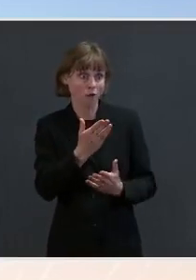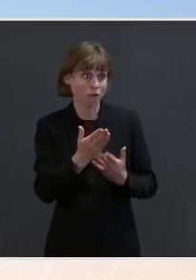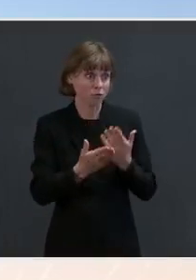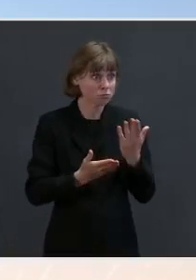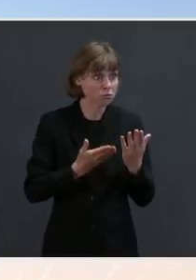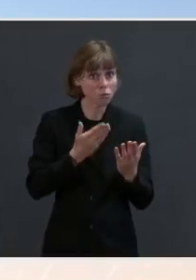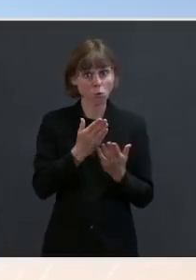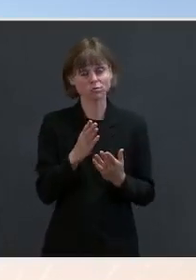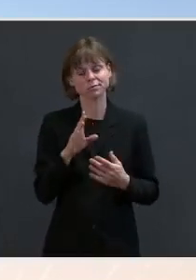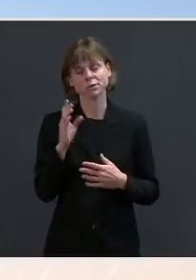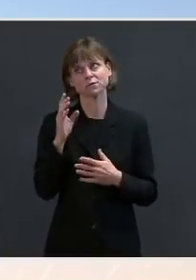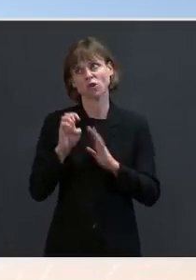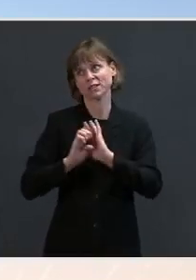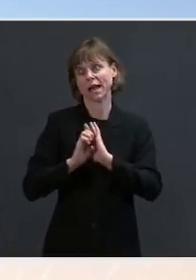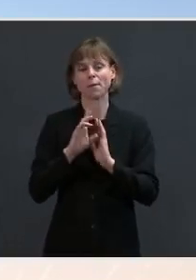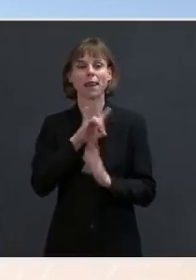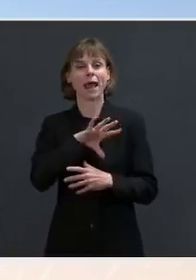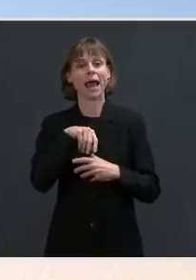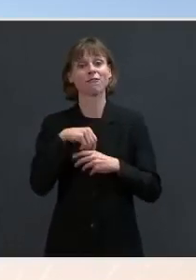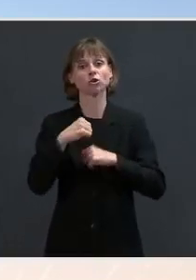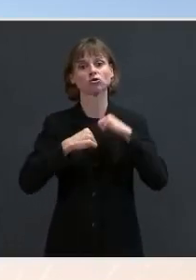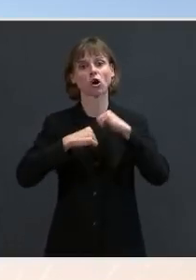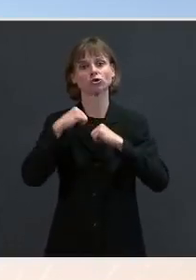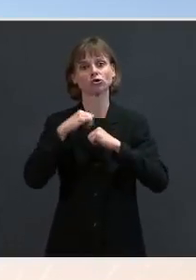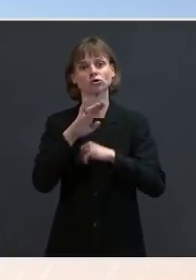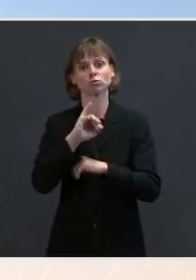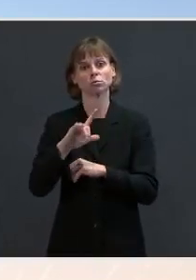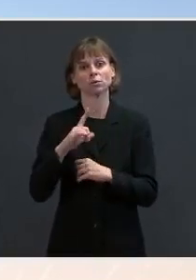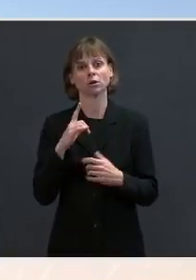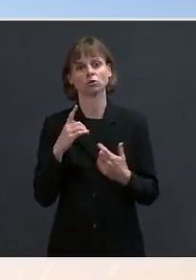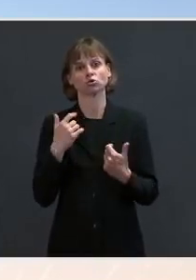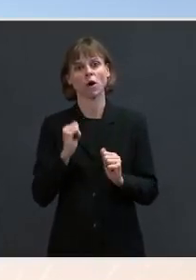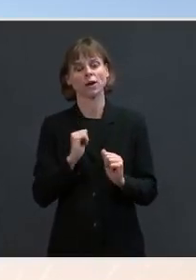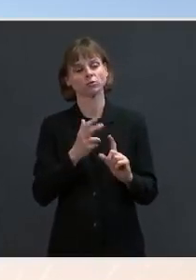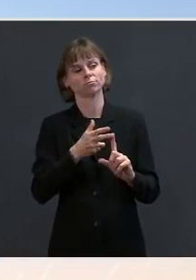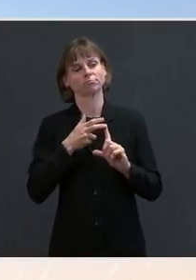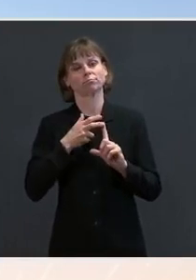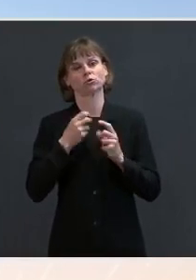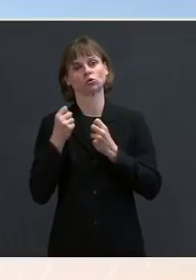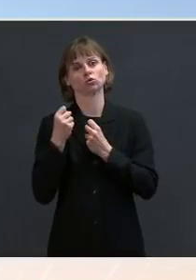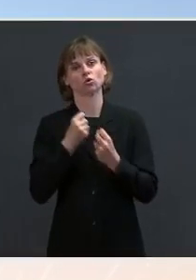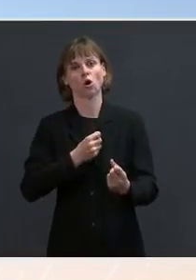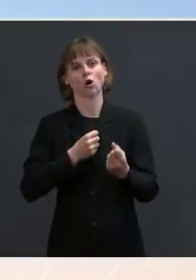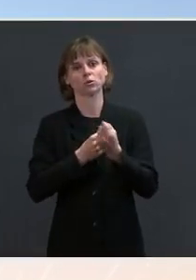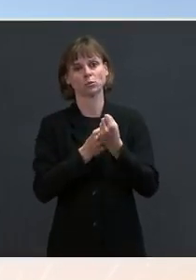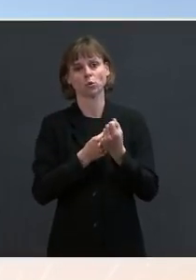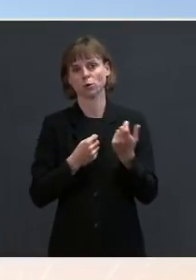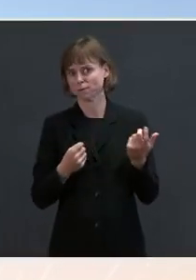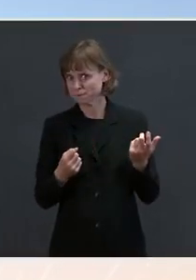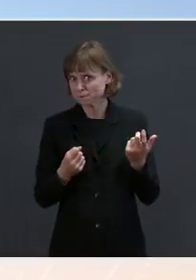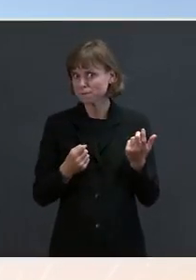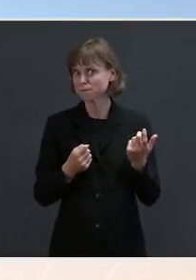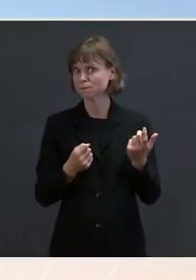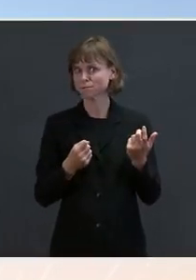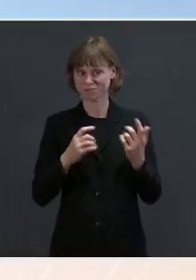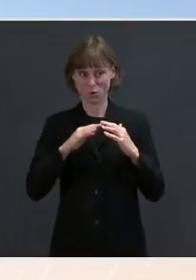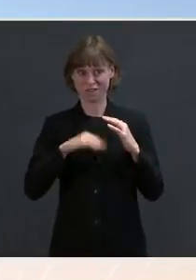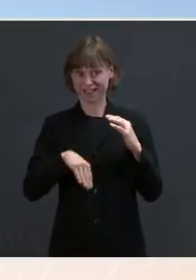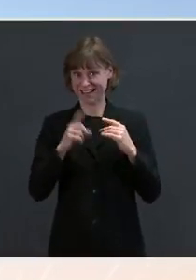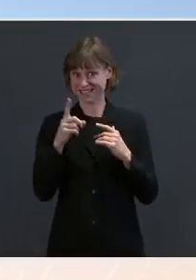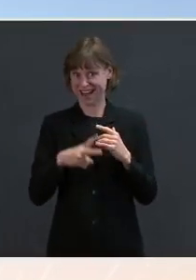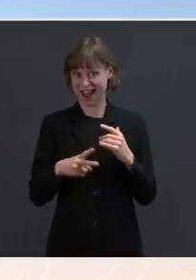bill to ensure kind of strong support going forward? You've only got less than half of